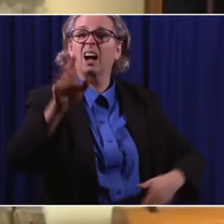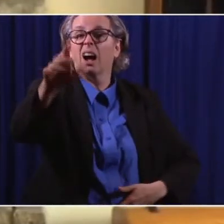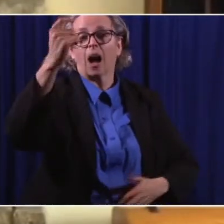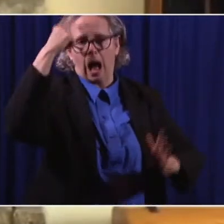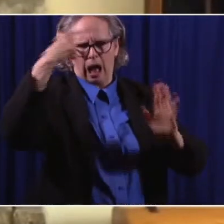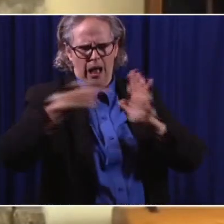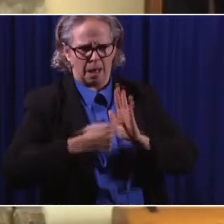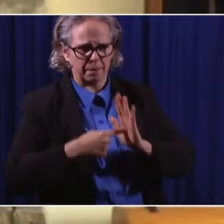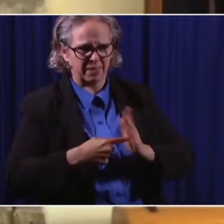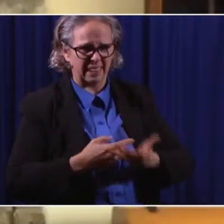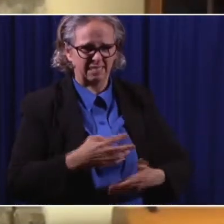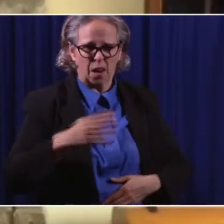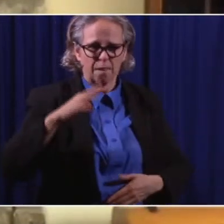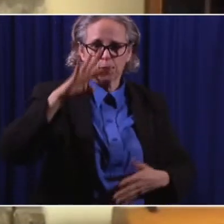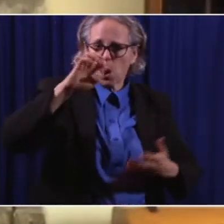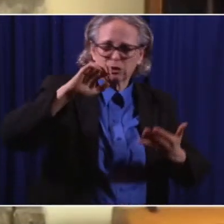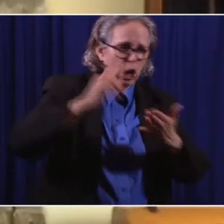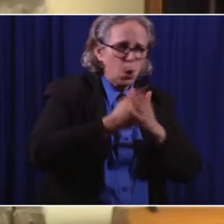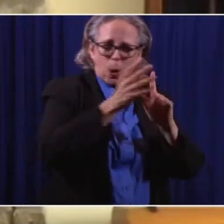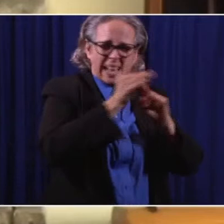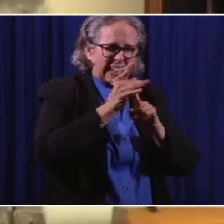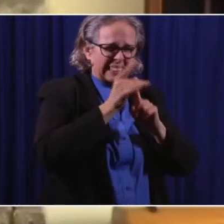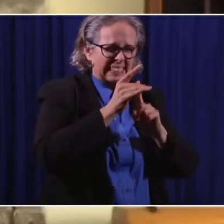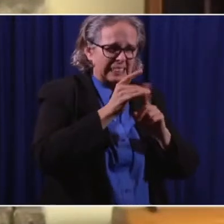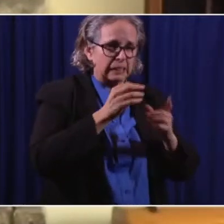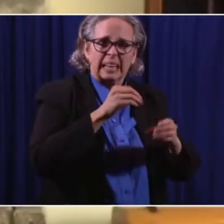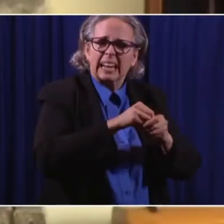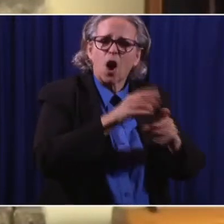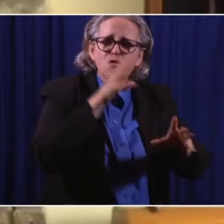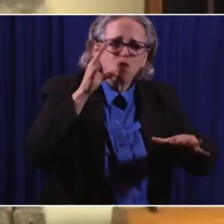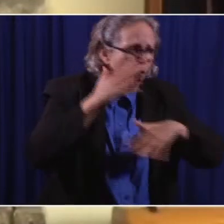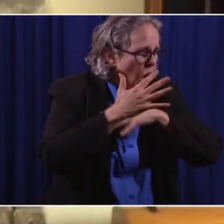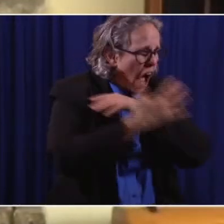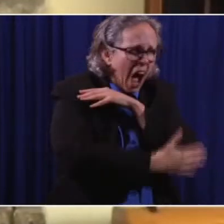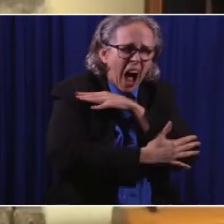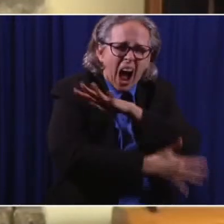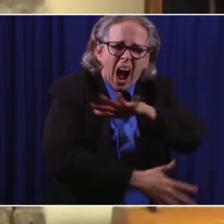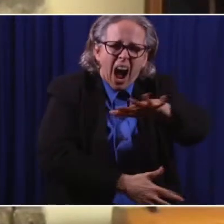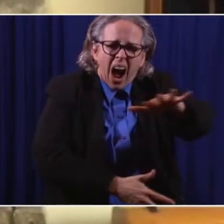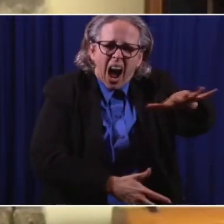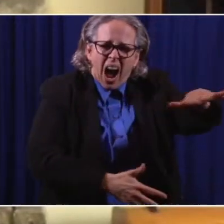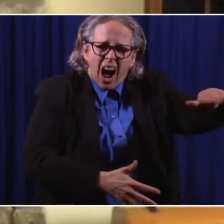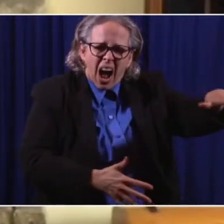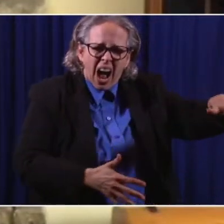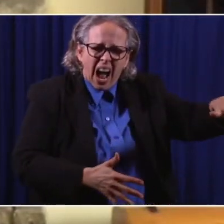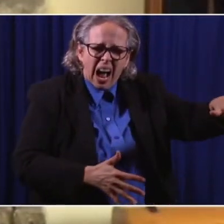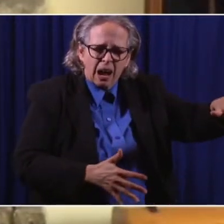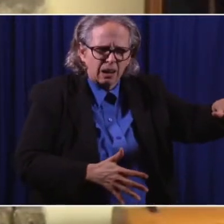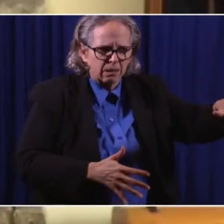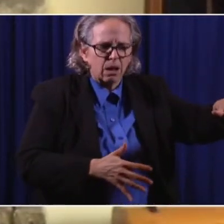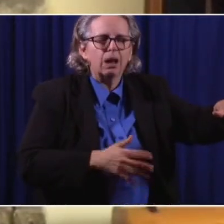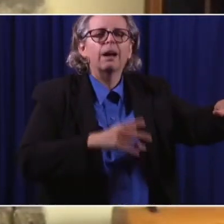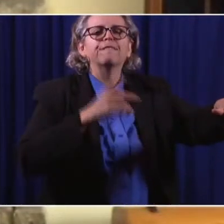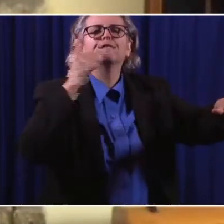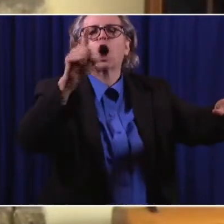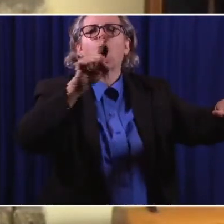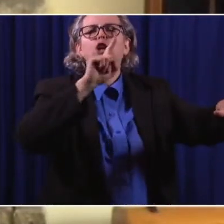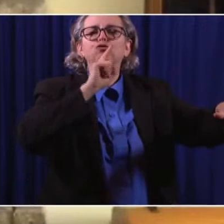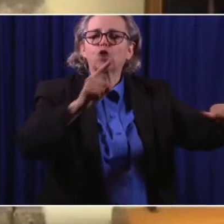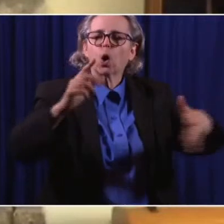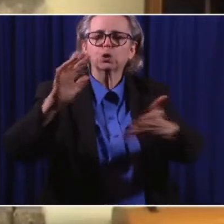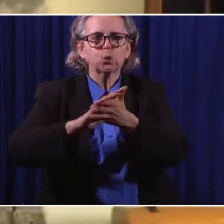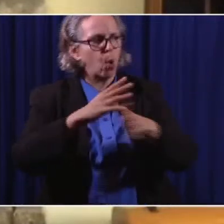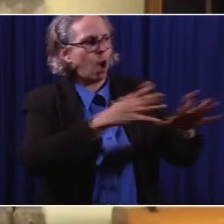that, you're almost bound to have some spread in your school. The schools, John, as you